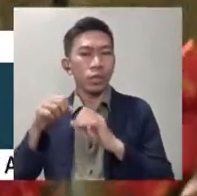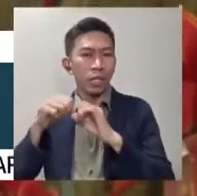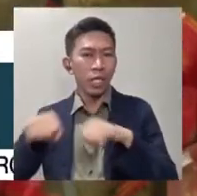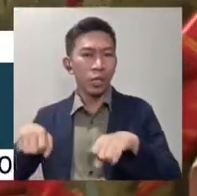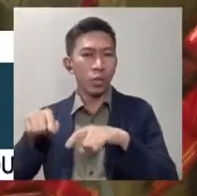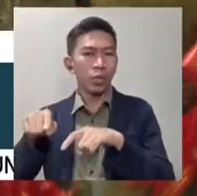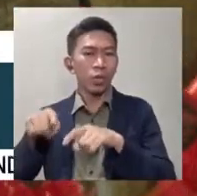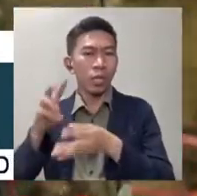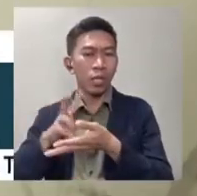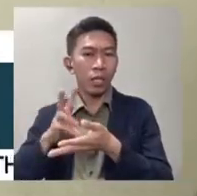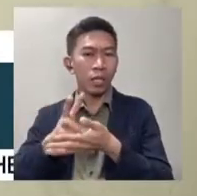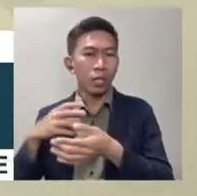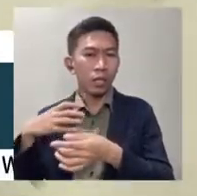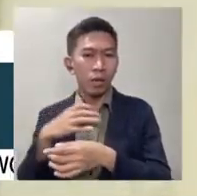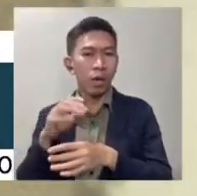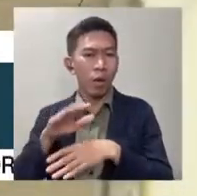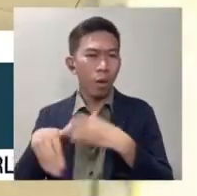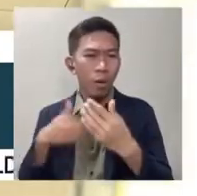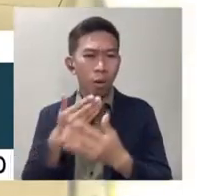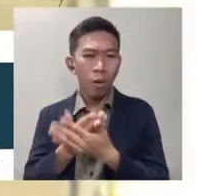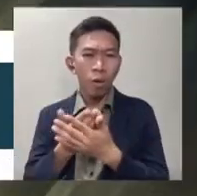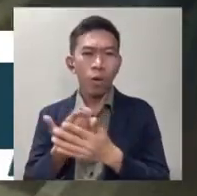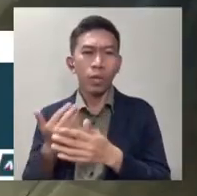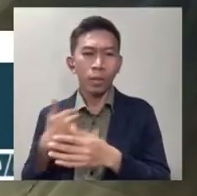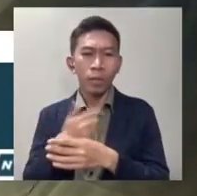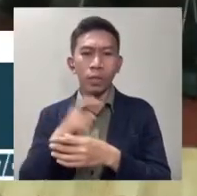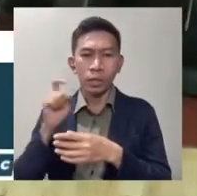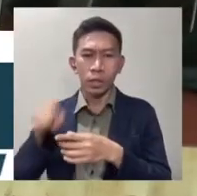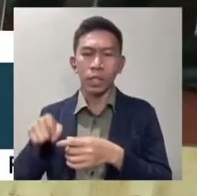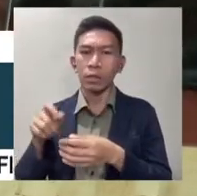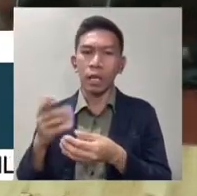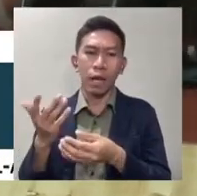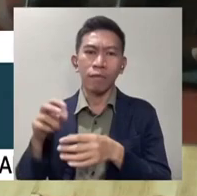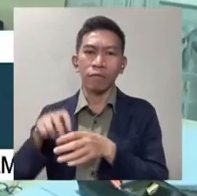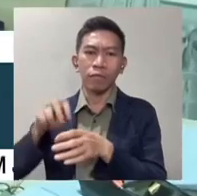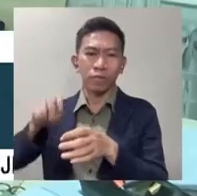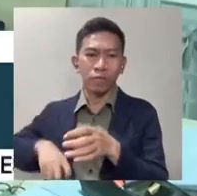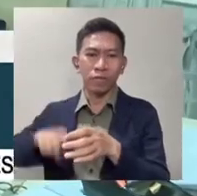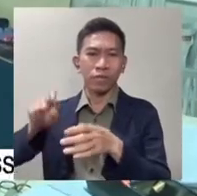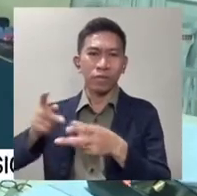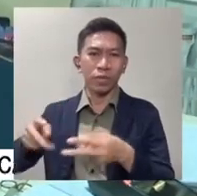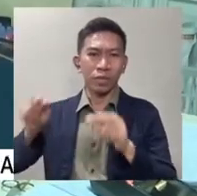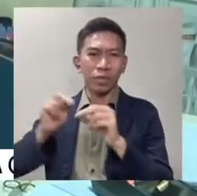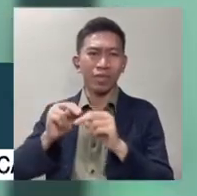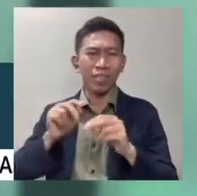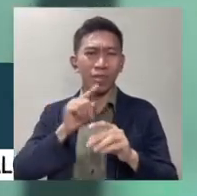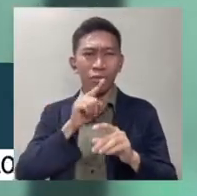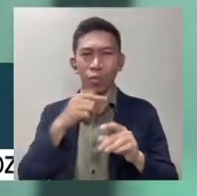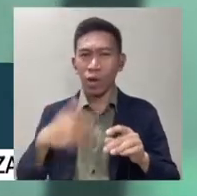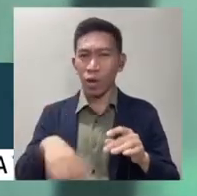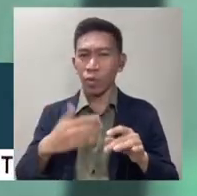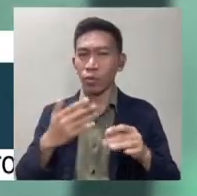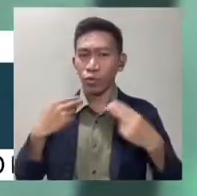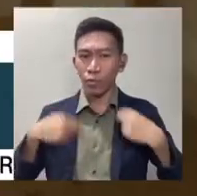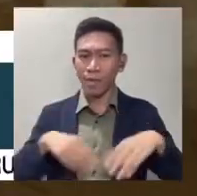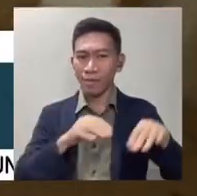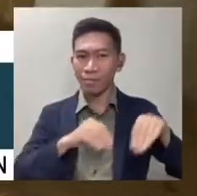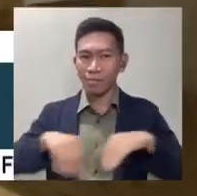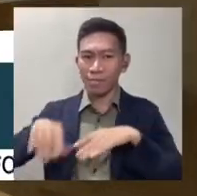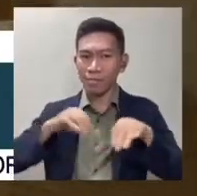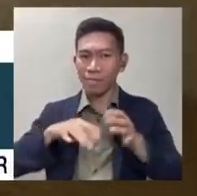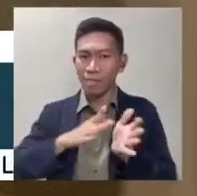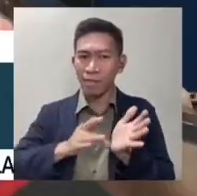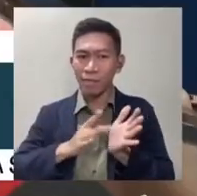of the members be relieved pending investigation. This is human trafficking eh. Hindi biro ito ha. Sa nakita mga kwarto